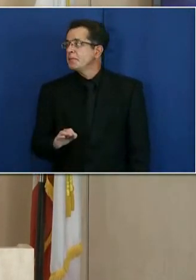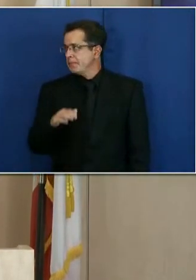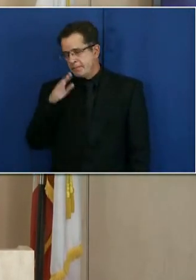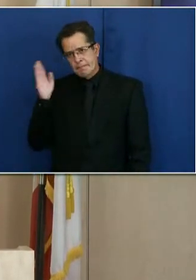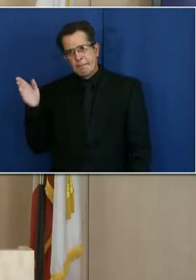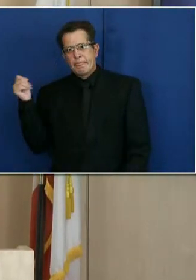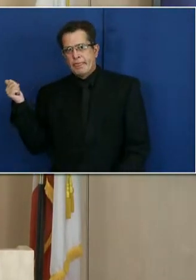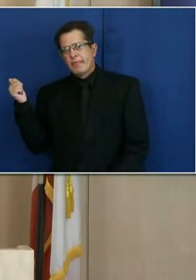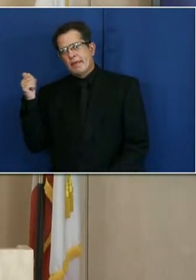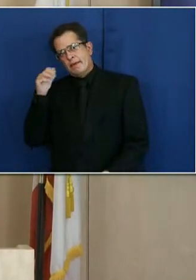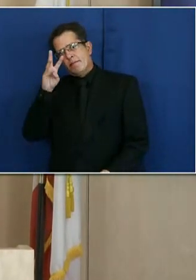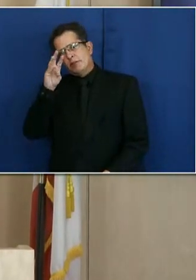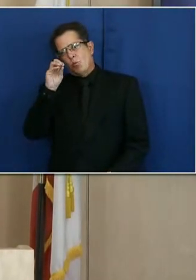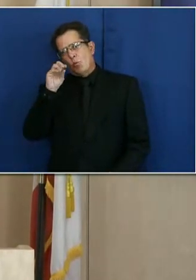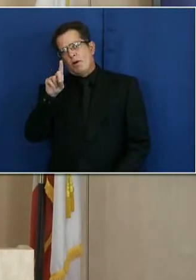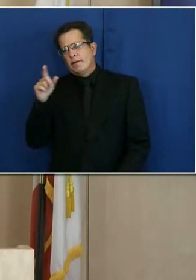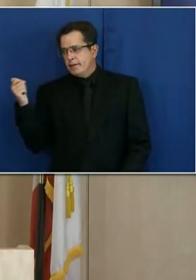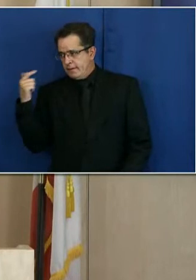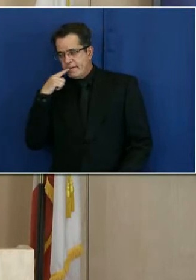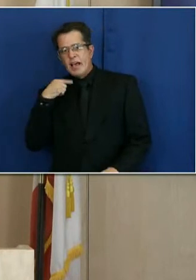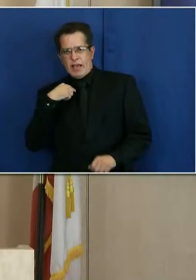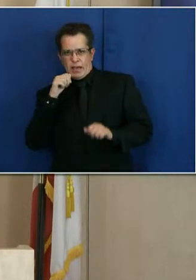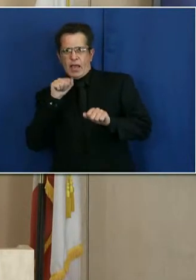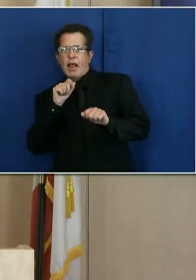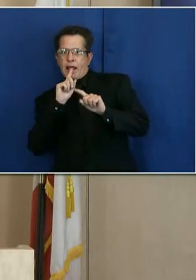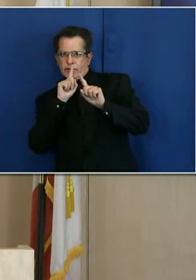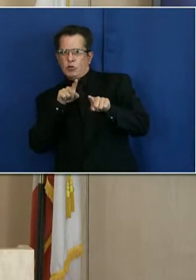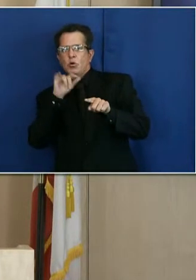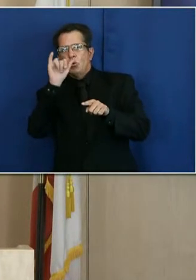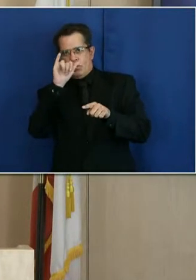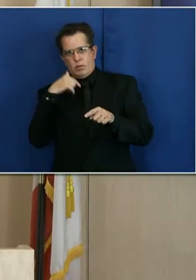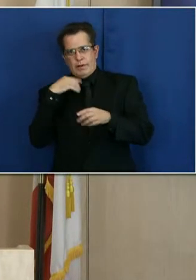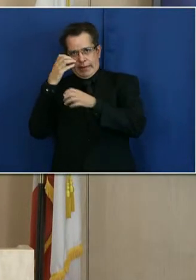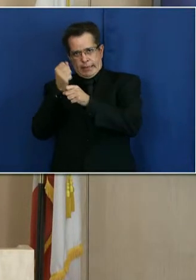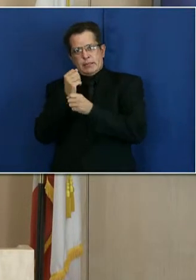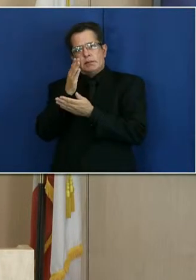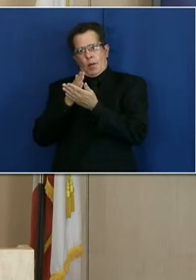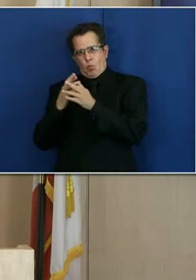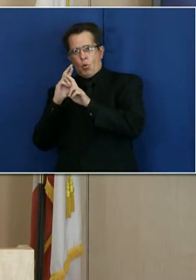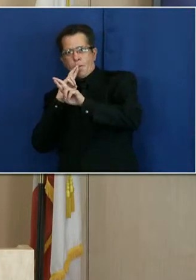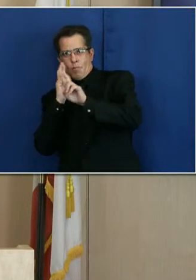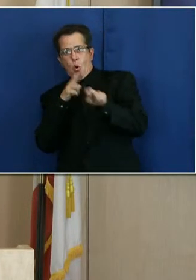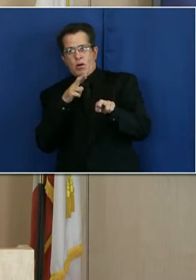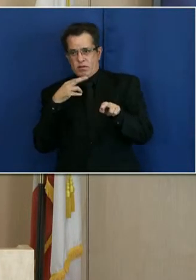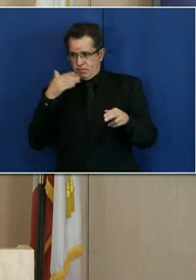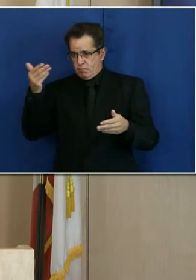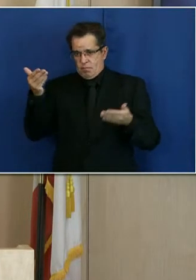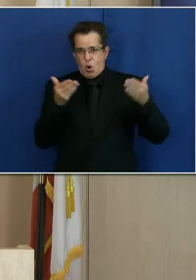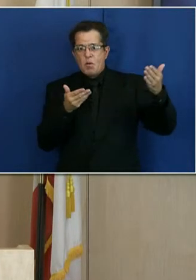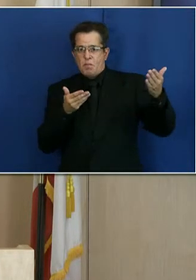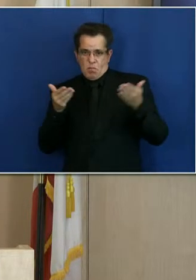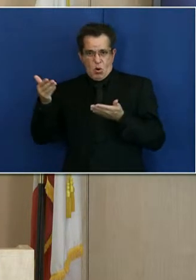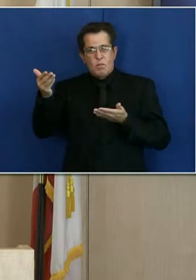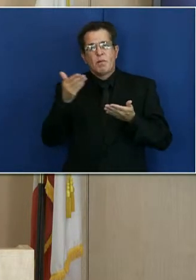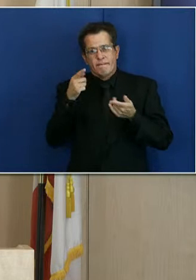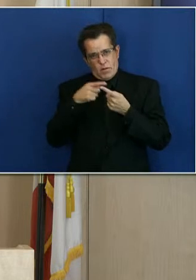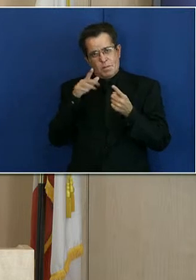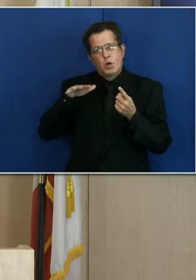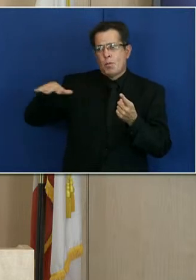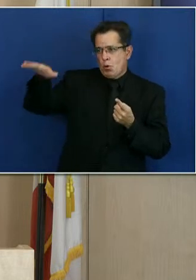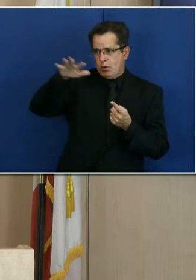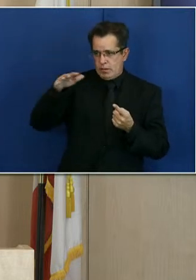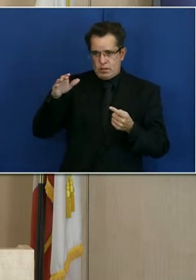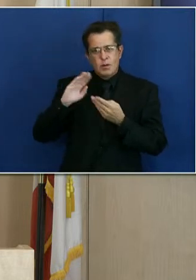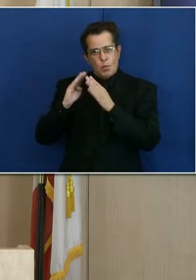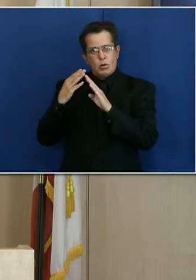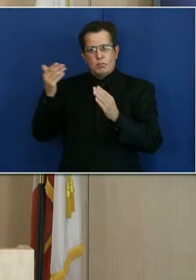And I can just respond to the total number of reports. So we have reports that come in from various places, but members from the local community. And then we vet